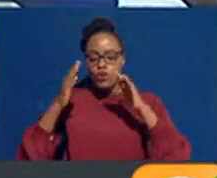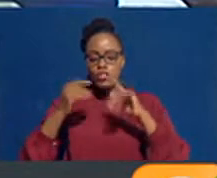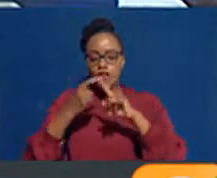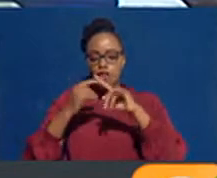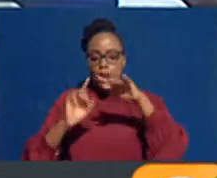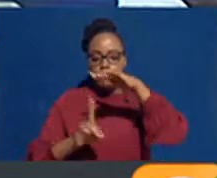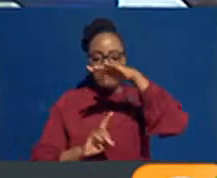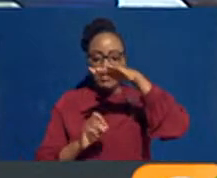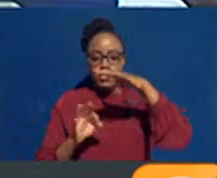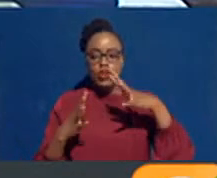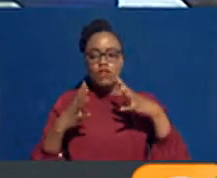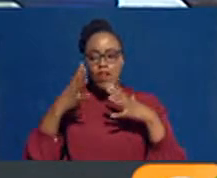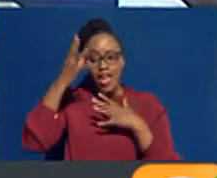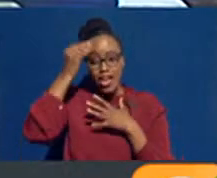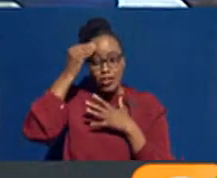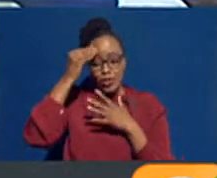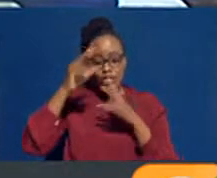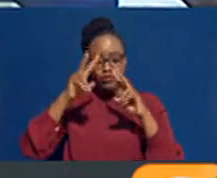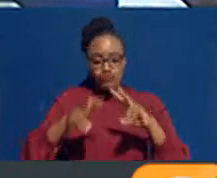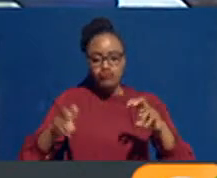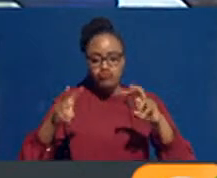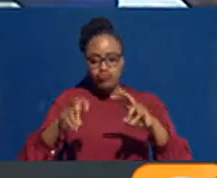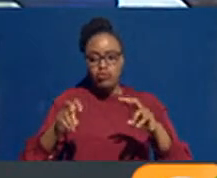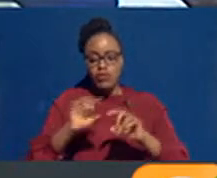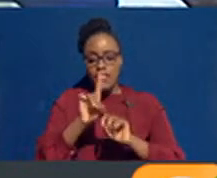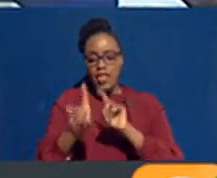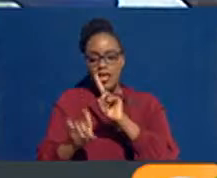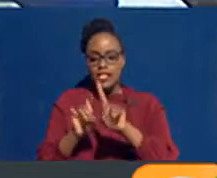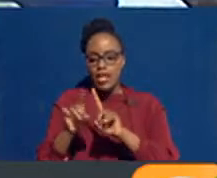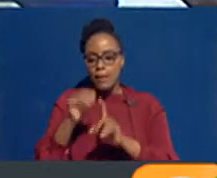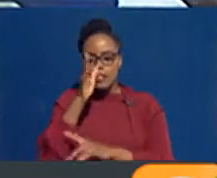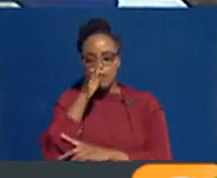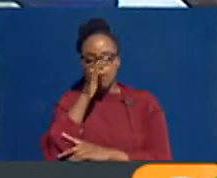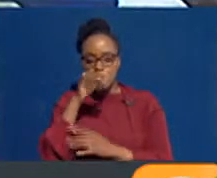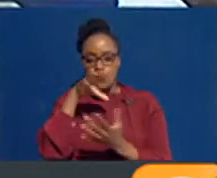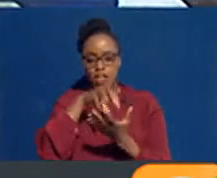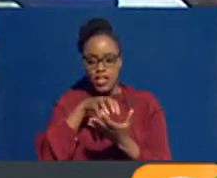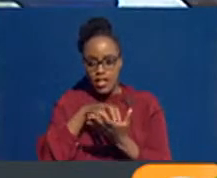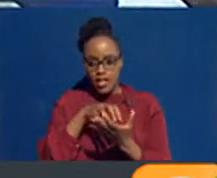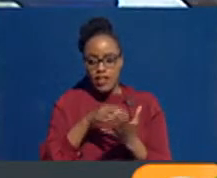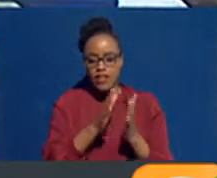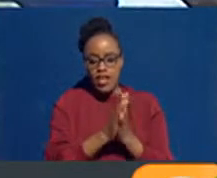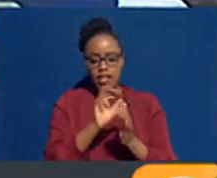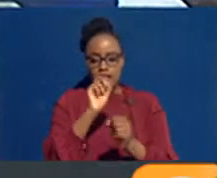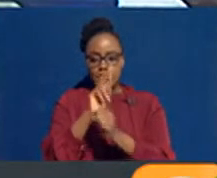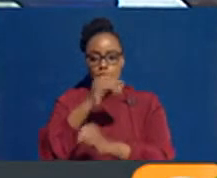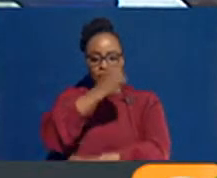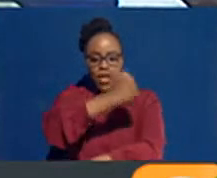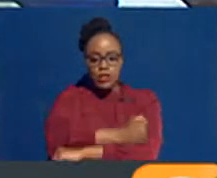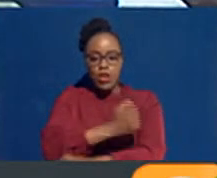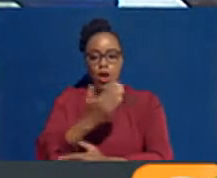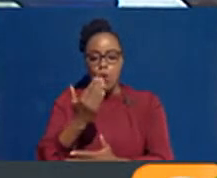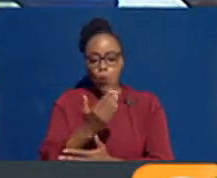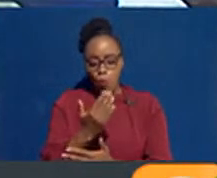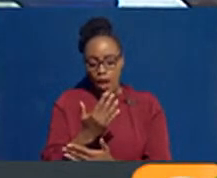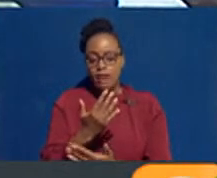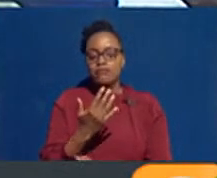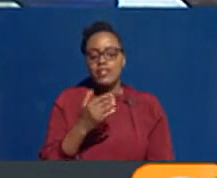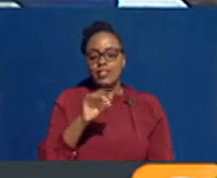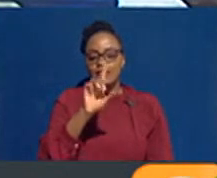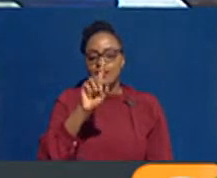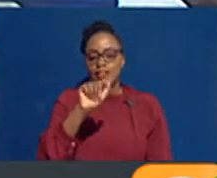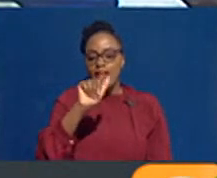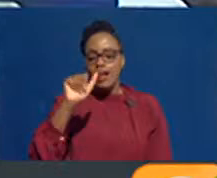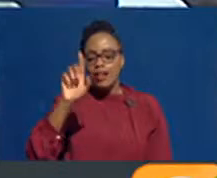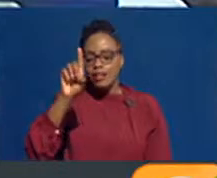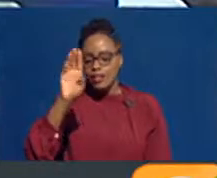of Education are investigating an exam irregularity case at a secondary school in Dadaab Camp hours